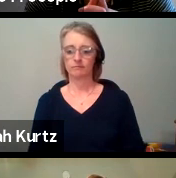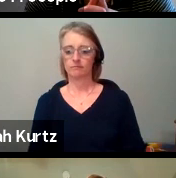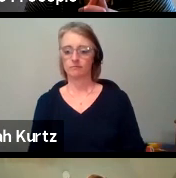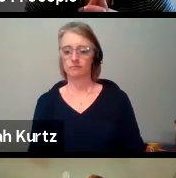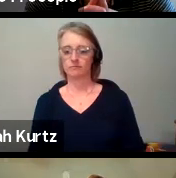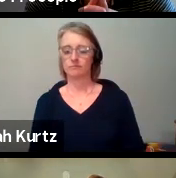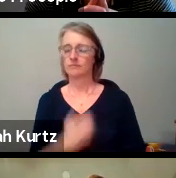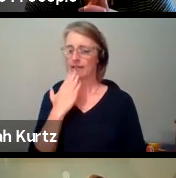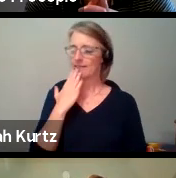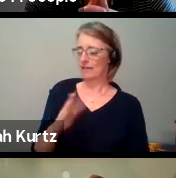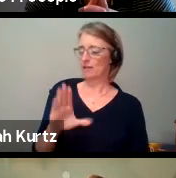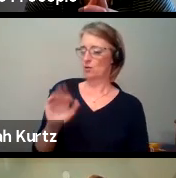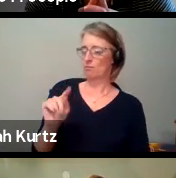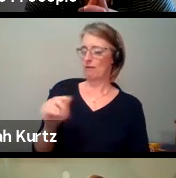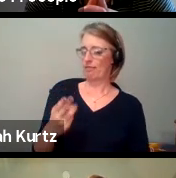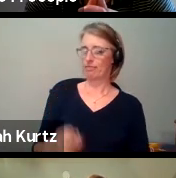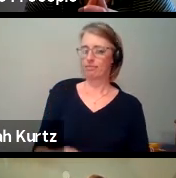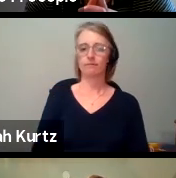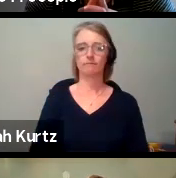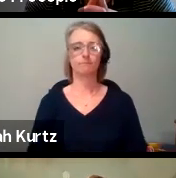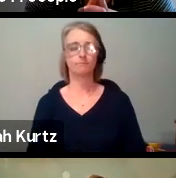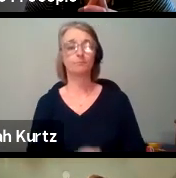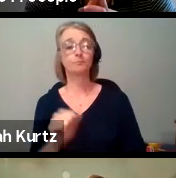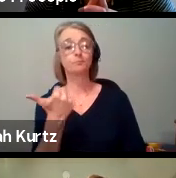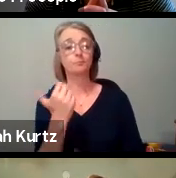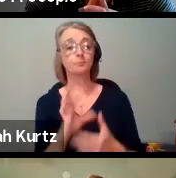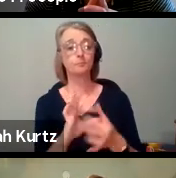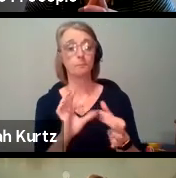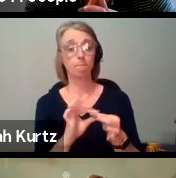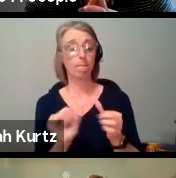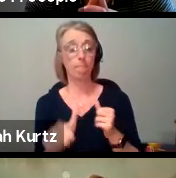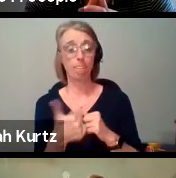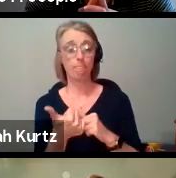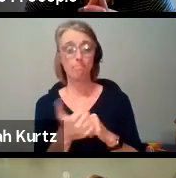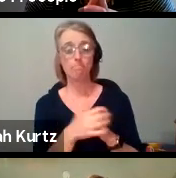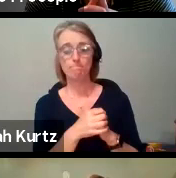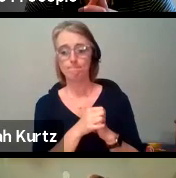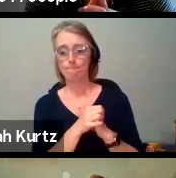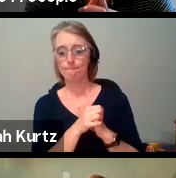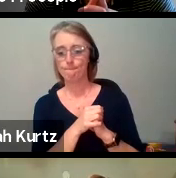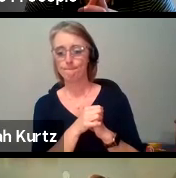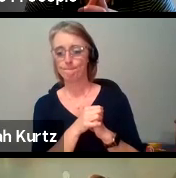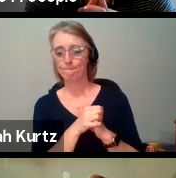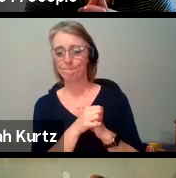Thank you, Beth. Other comments?